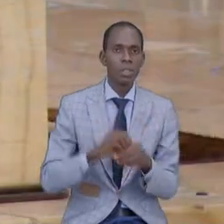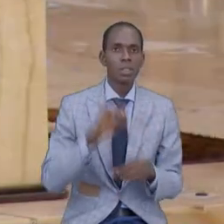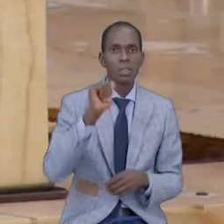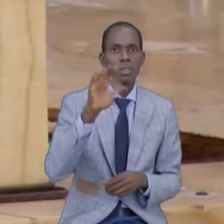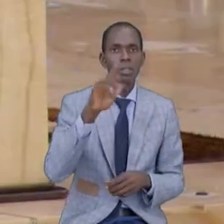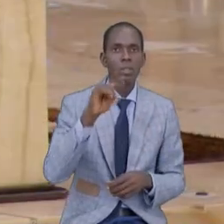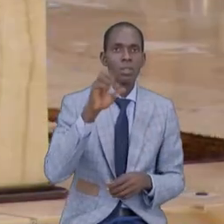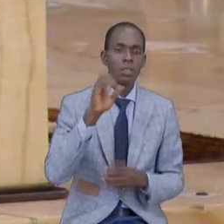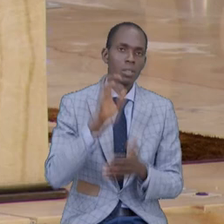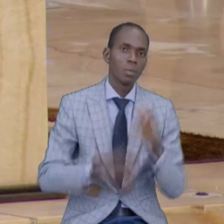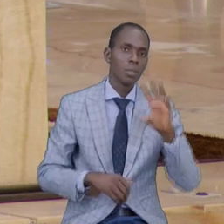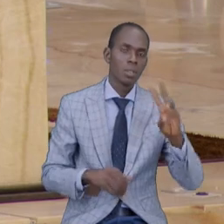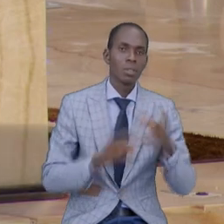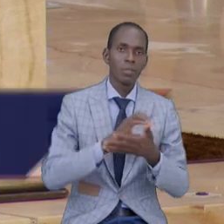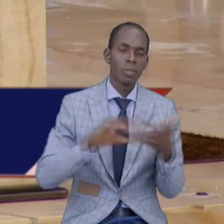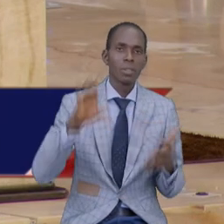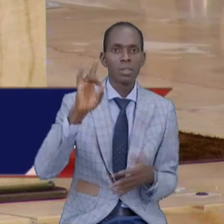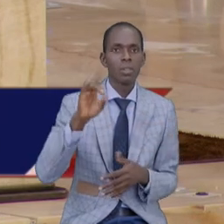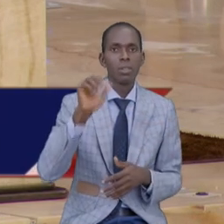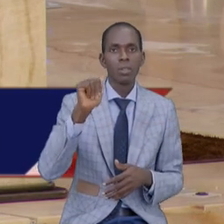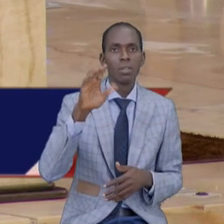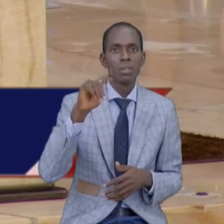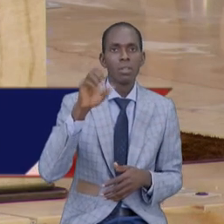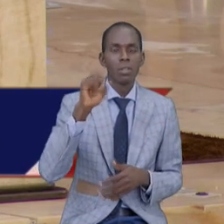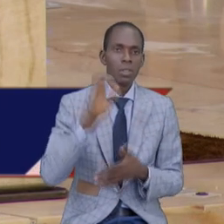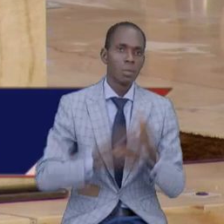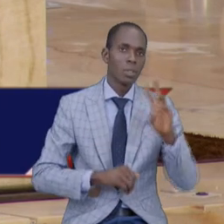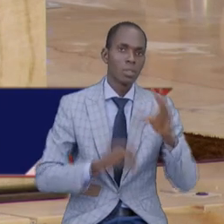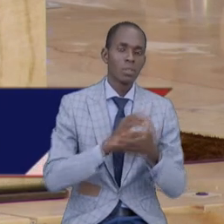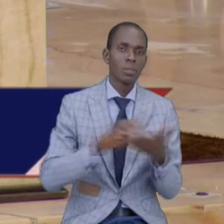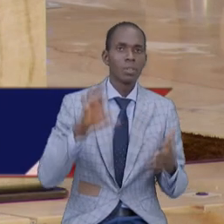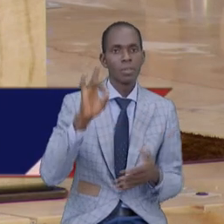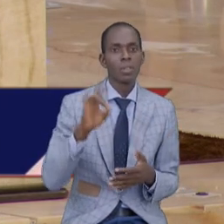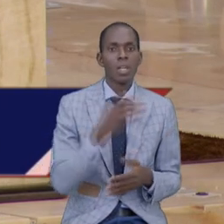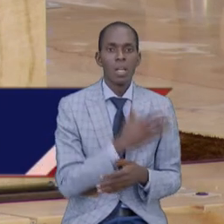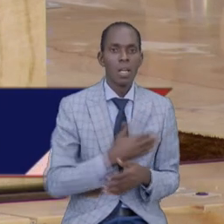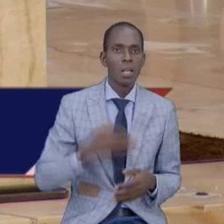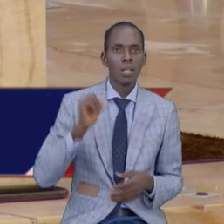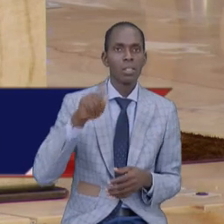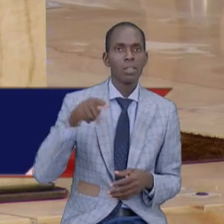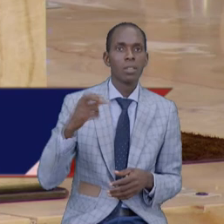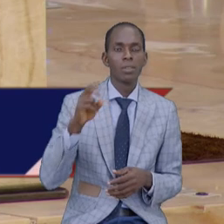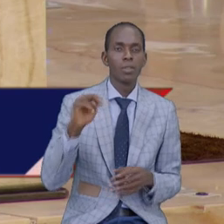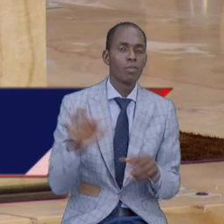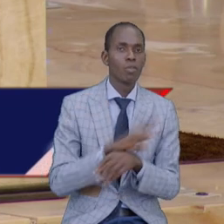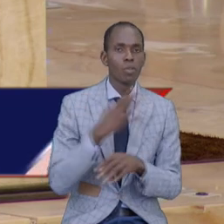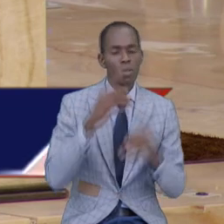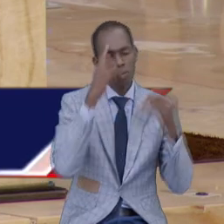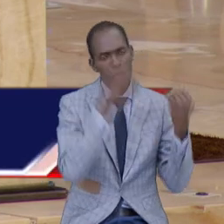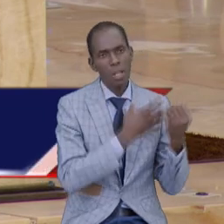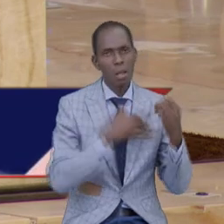chapter 6 verse 8. And Stephen, full of faith and power, did